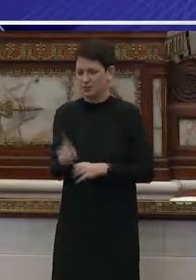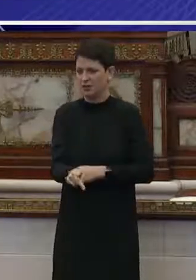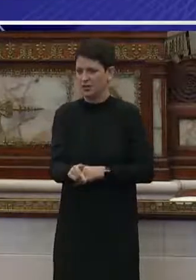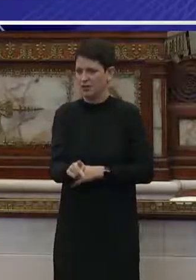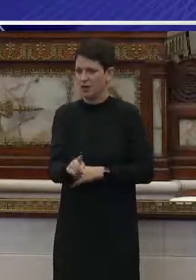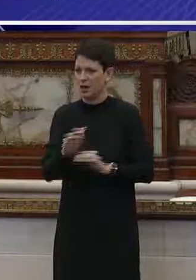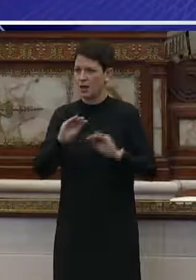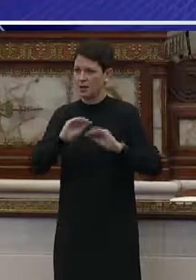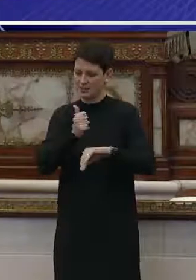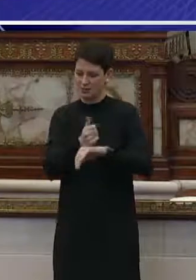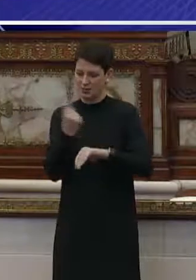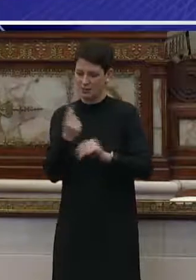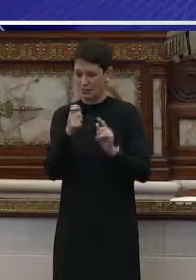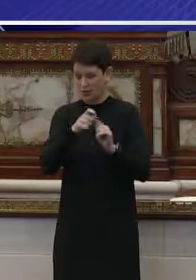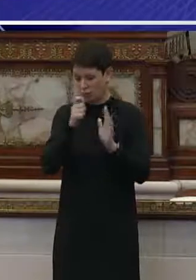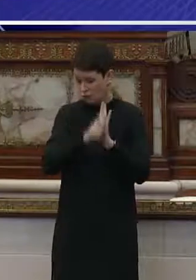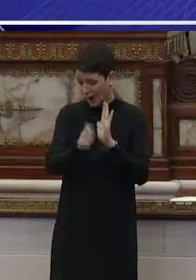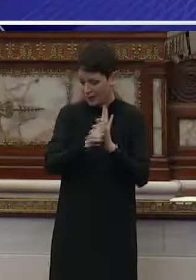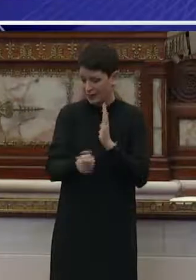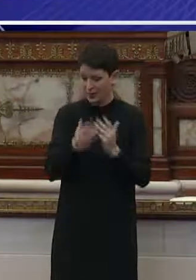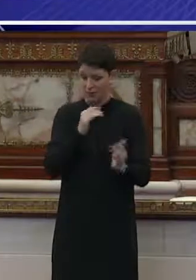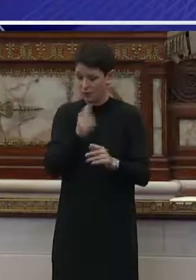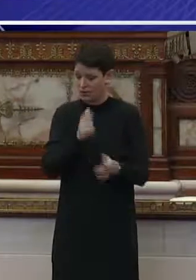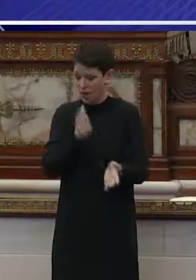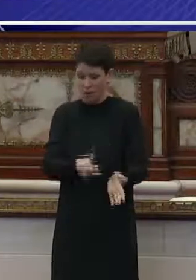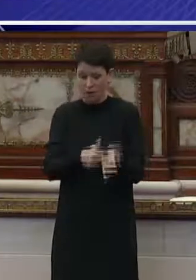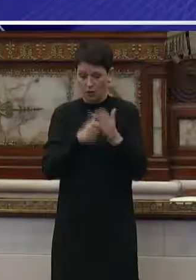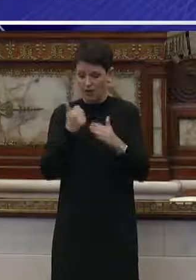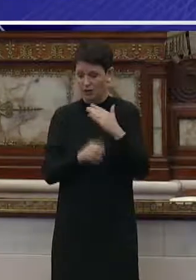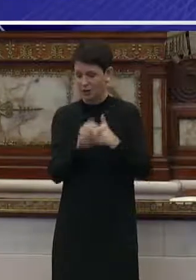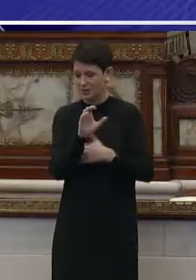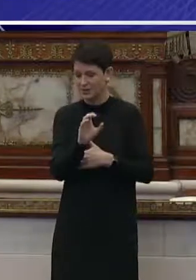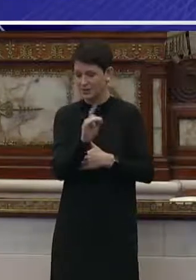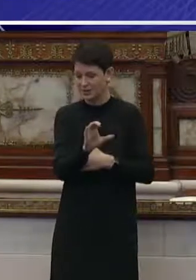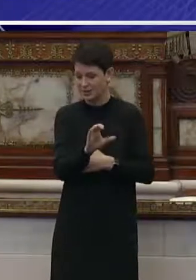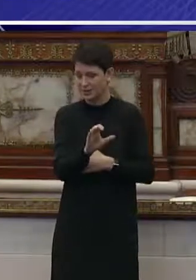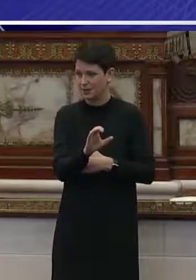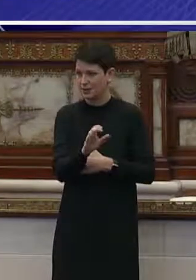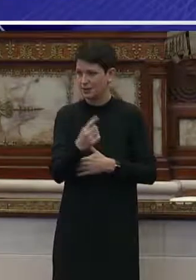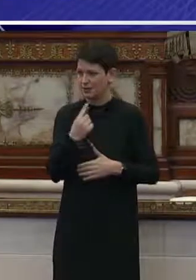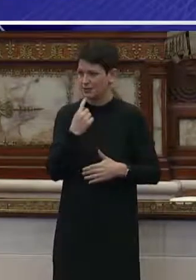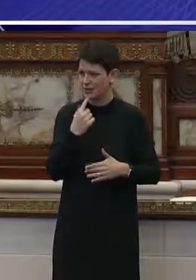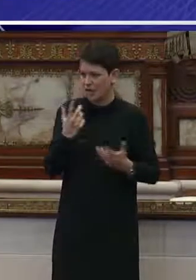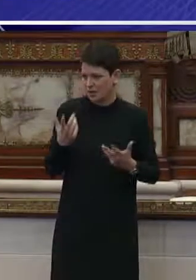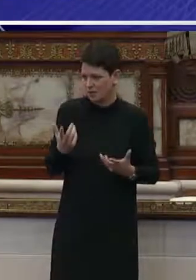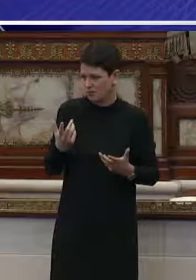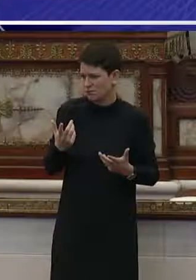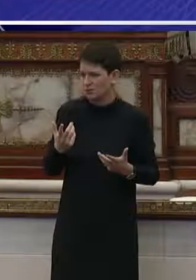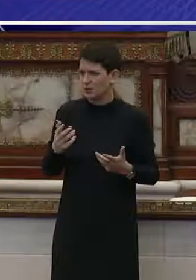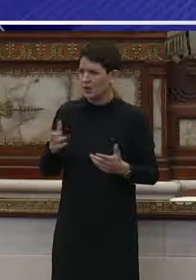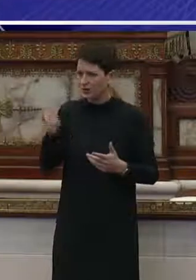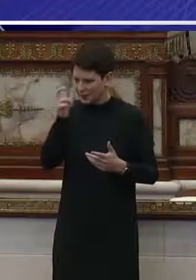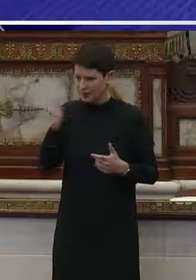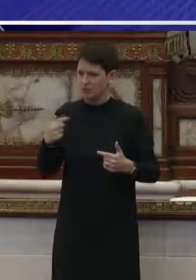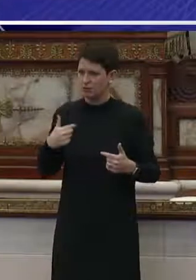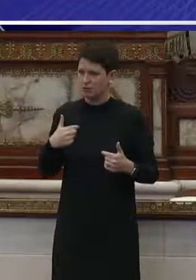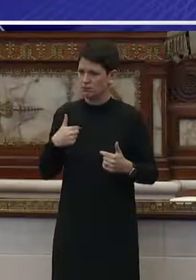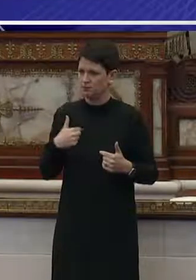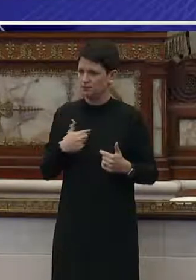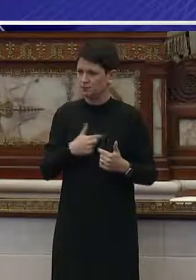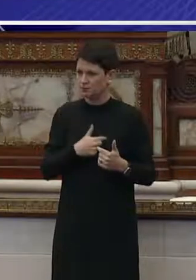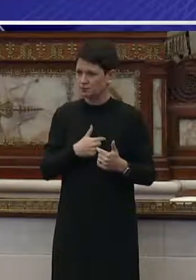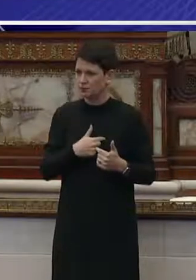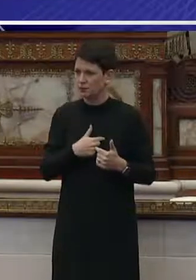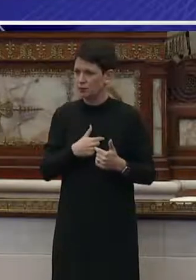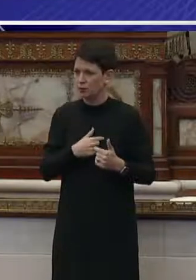putting something in writing, even if it's not required by the CDC, to say, listen, we're